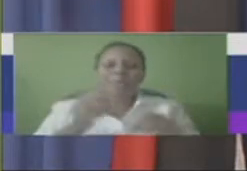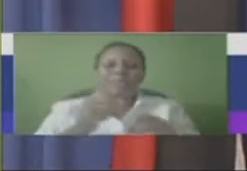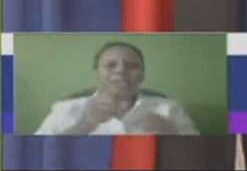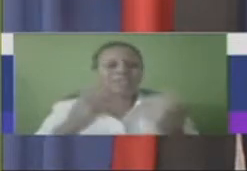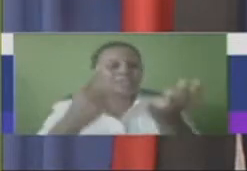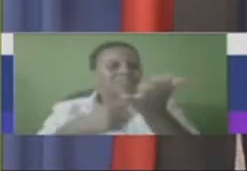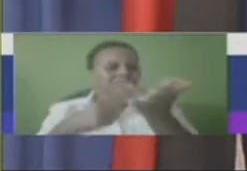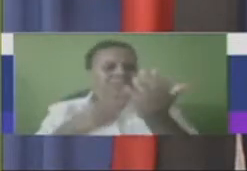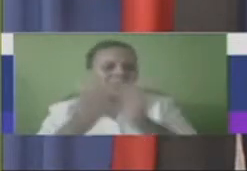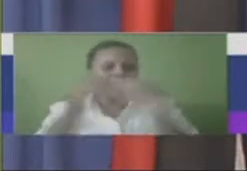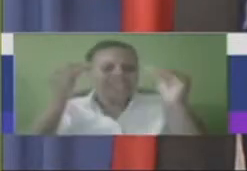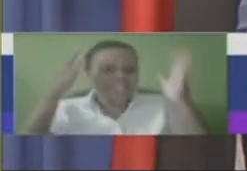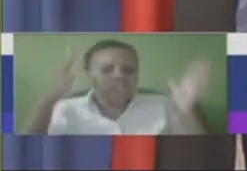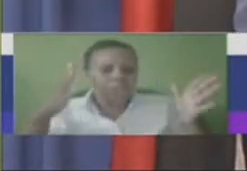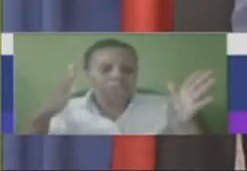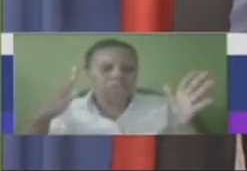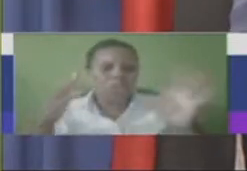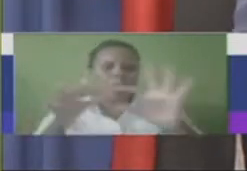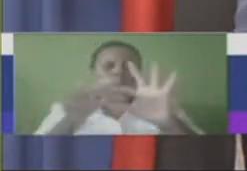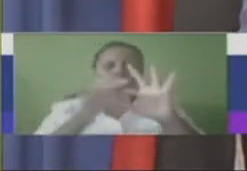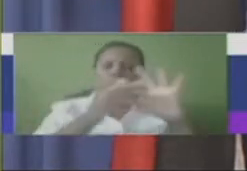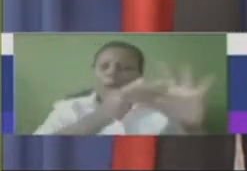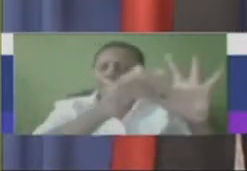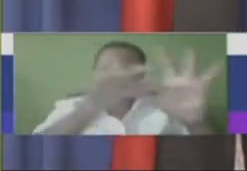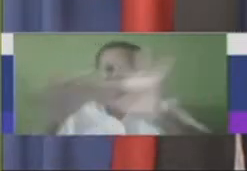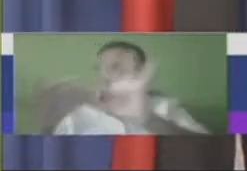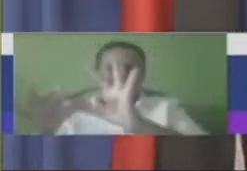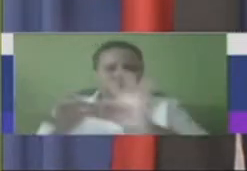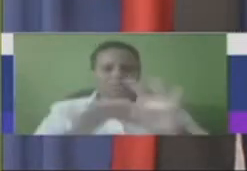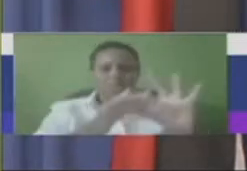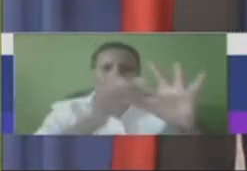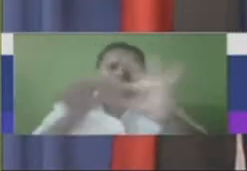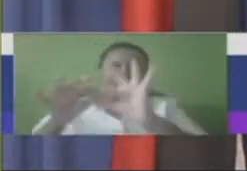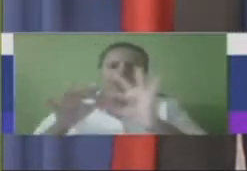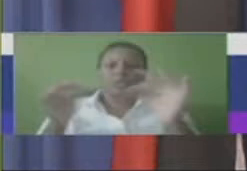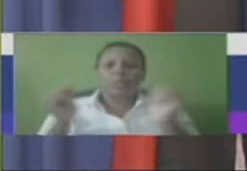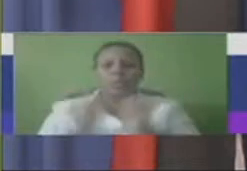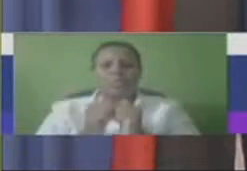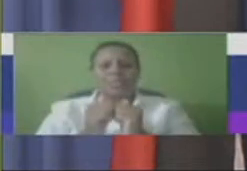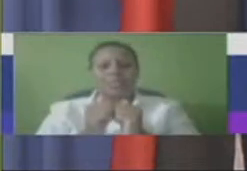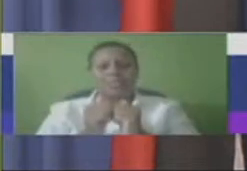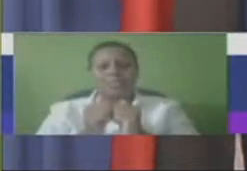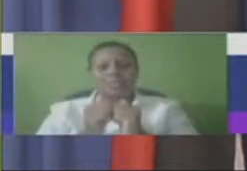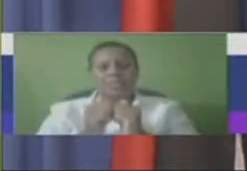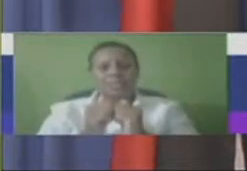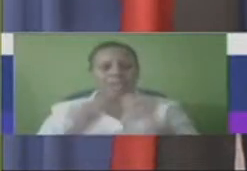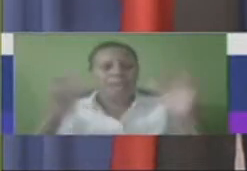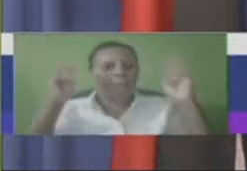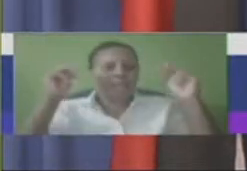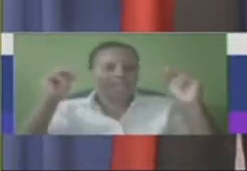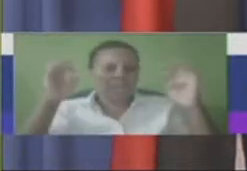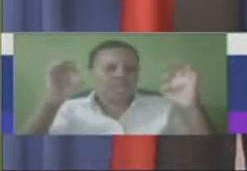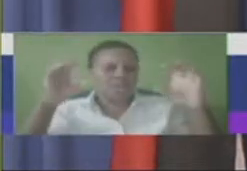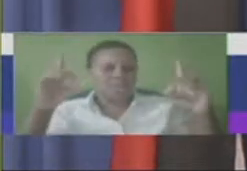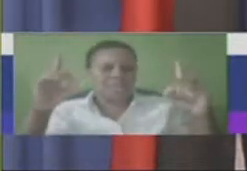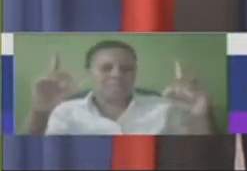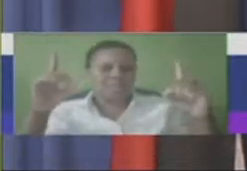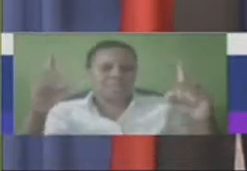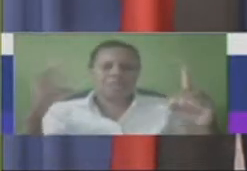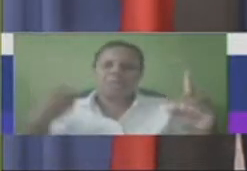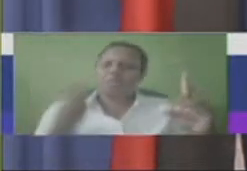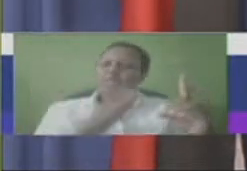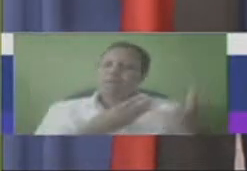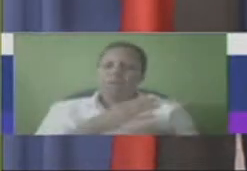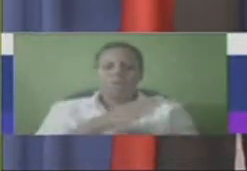that is reasonable. It is not a perfect place anywhere in the world. And the call to do